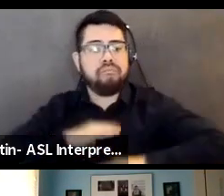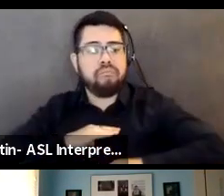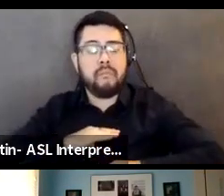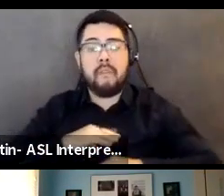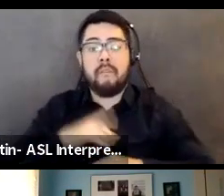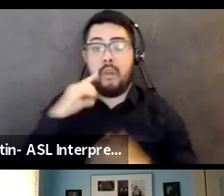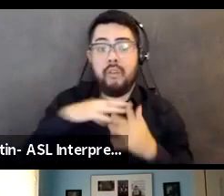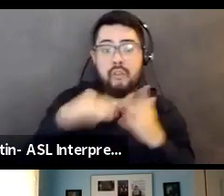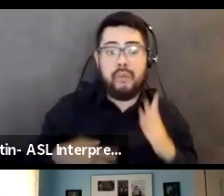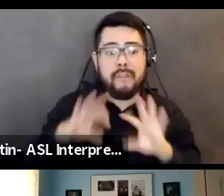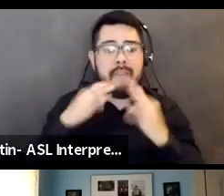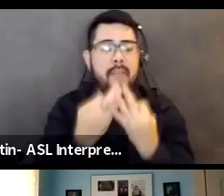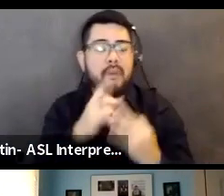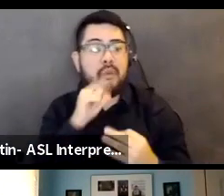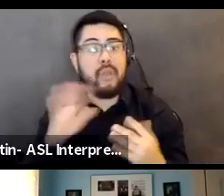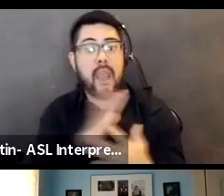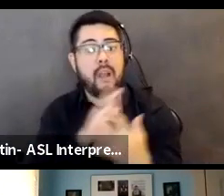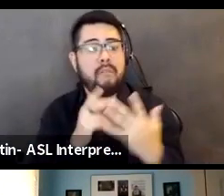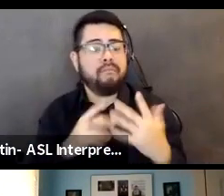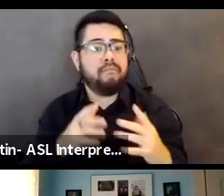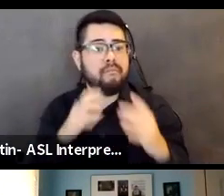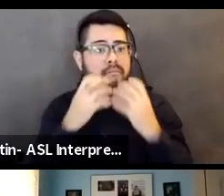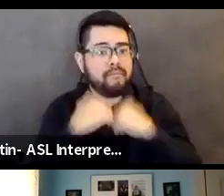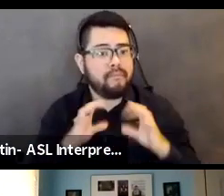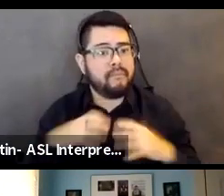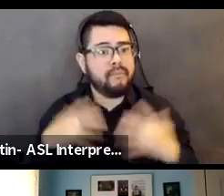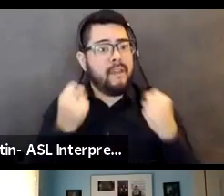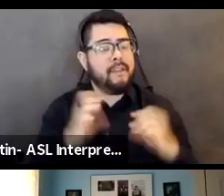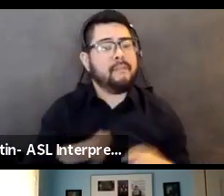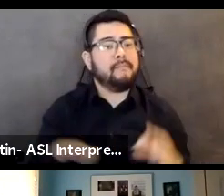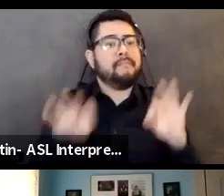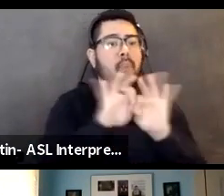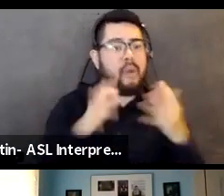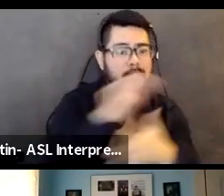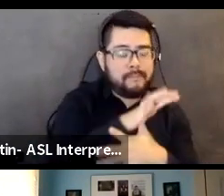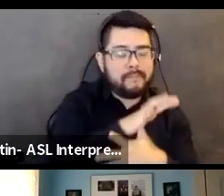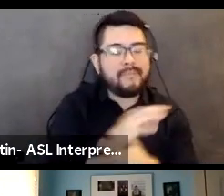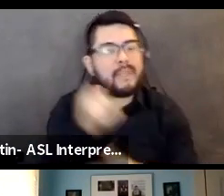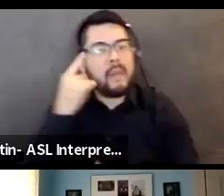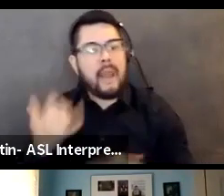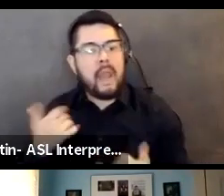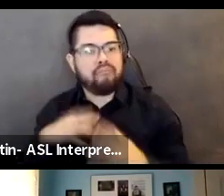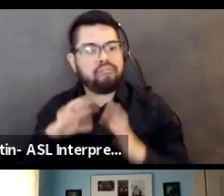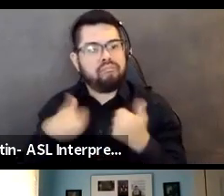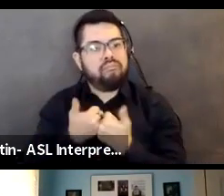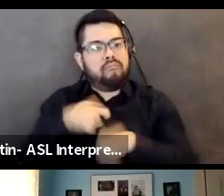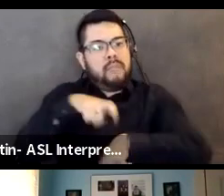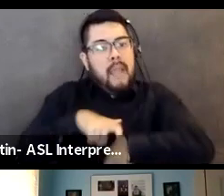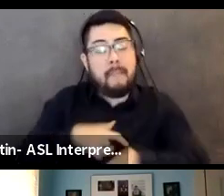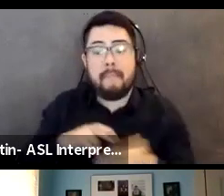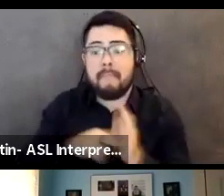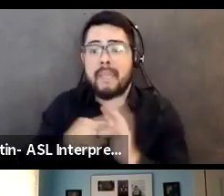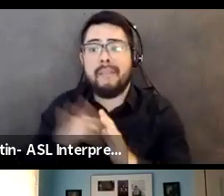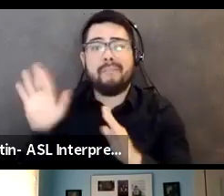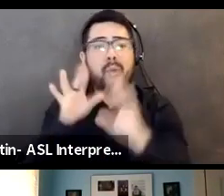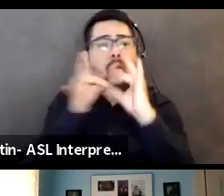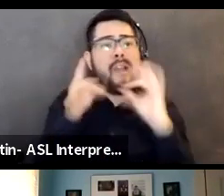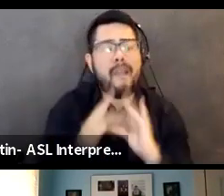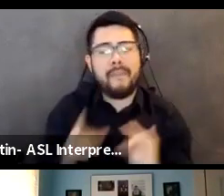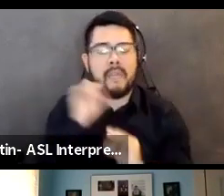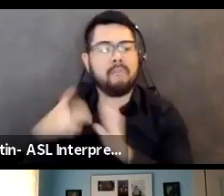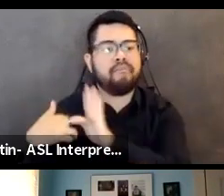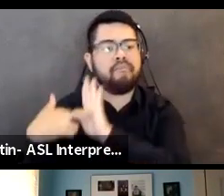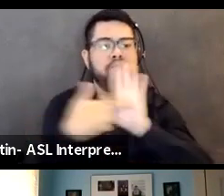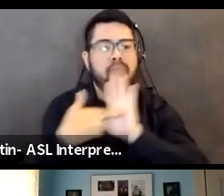who remain our top priority schools are critical public assets especially in this challenging time these remarks simply do not represent the entirety of the